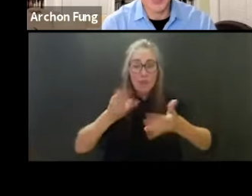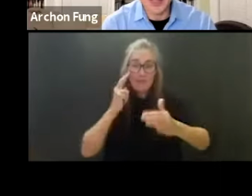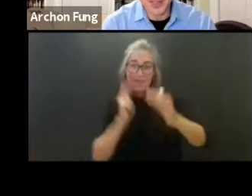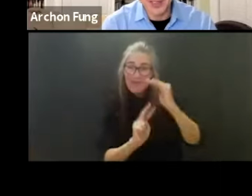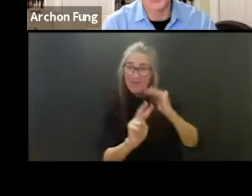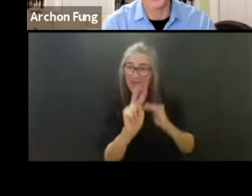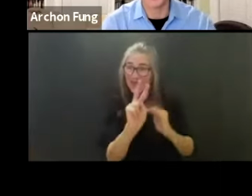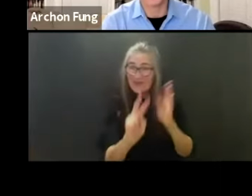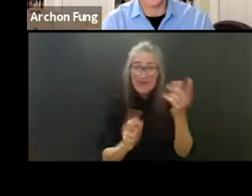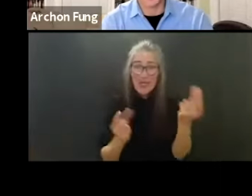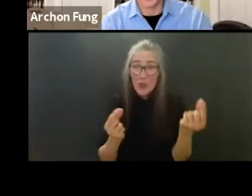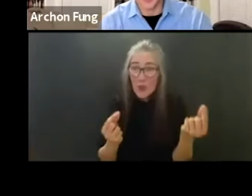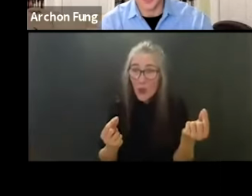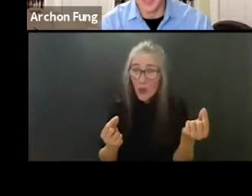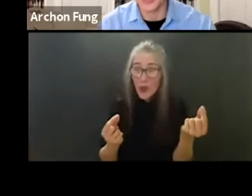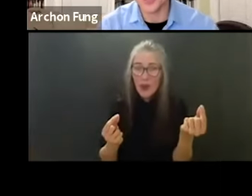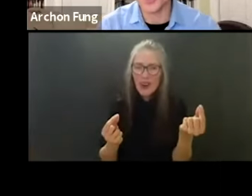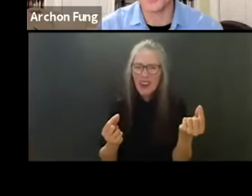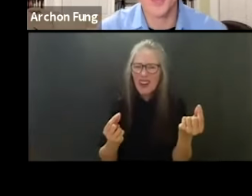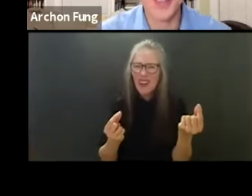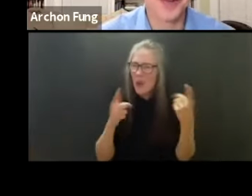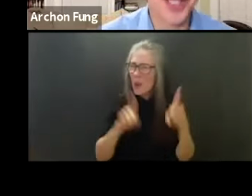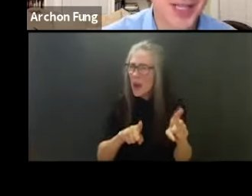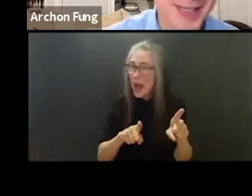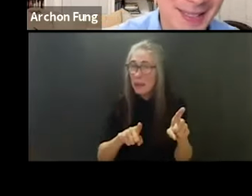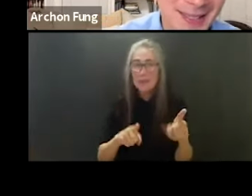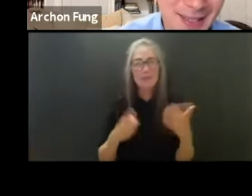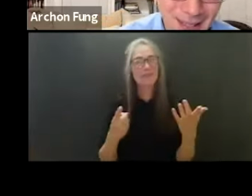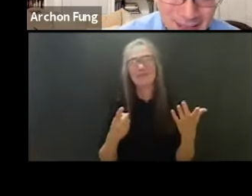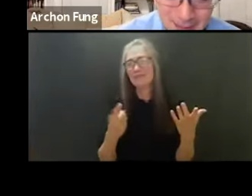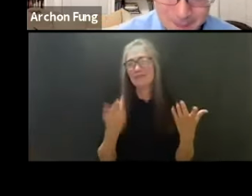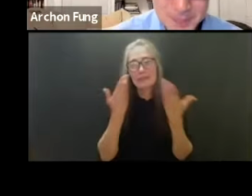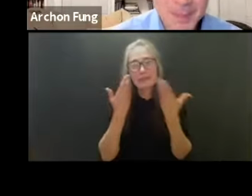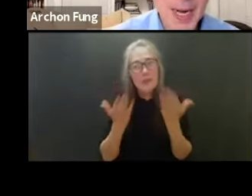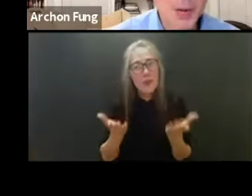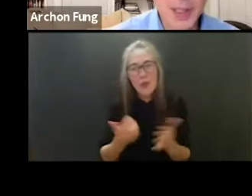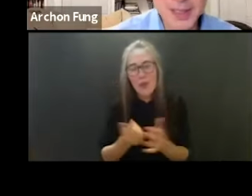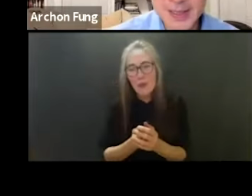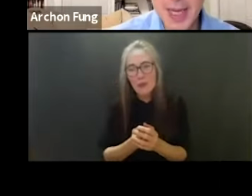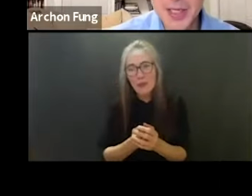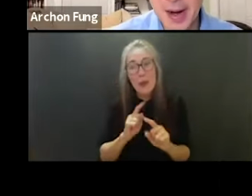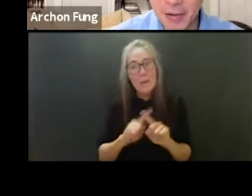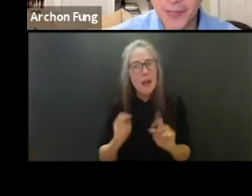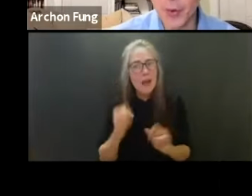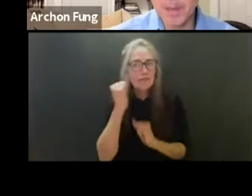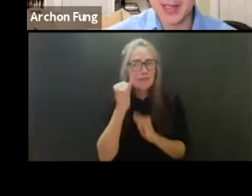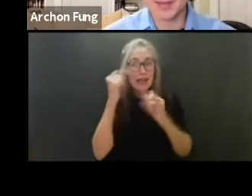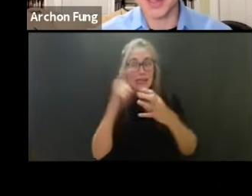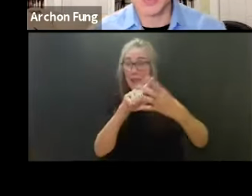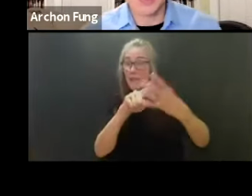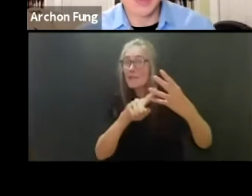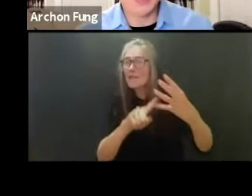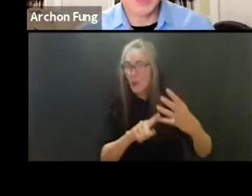I want to suggest, I don't know where we go. I don't have a crystal ball. I wish I did, but I want to sketch out four